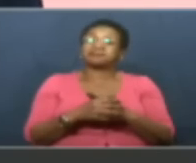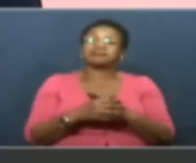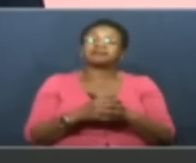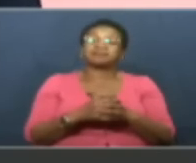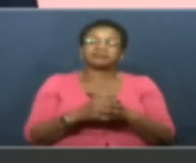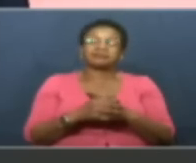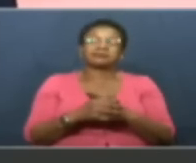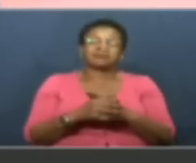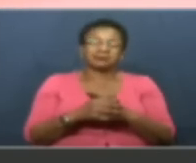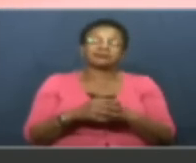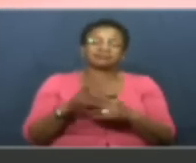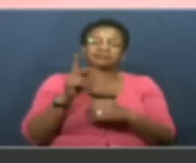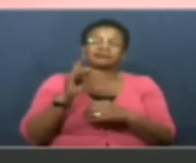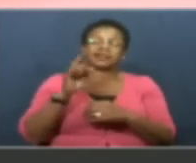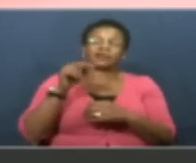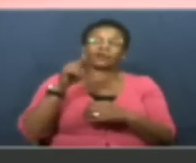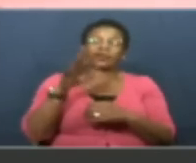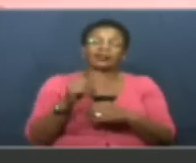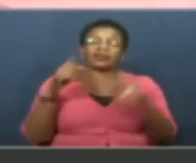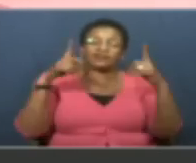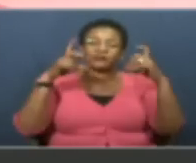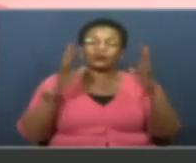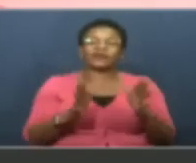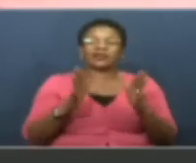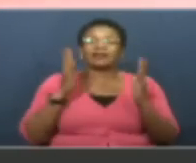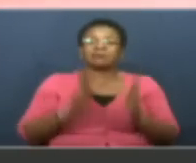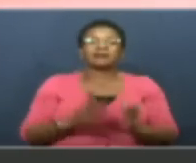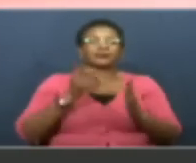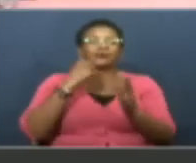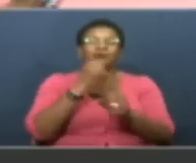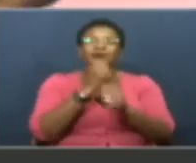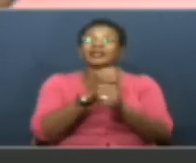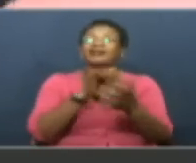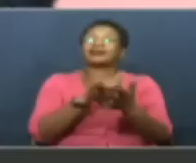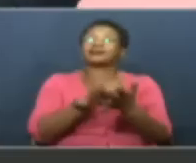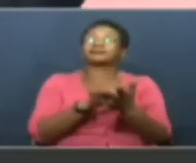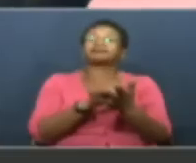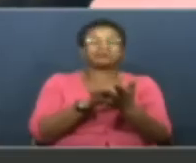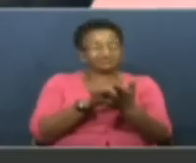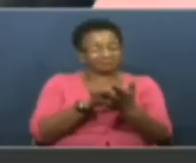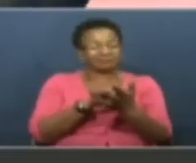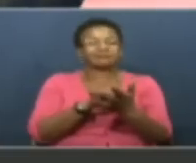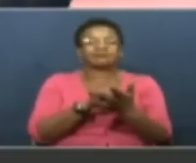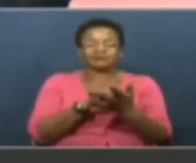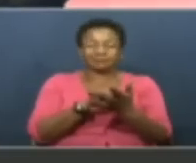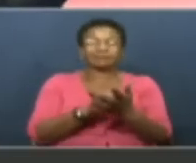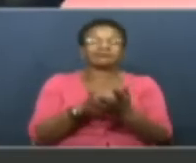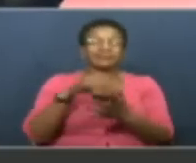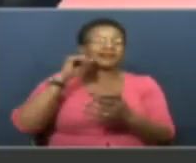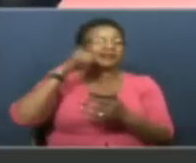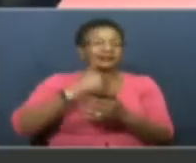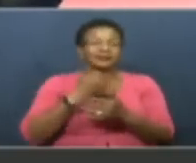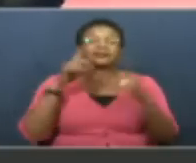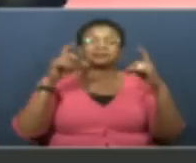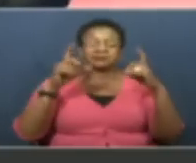Ian Kinuthia there, the photographer, the man behind that photo. So really, credit goes to him. Awesome picture. I know, and he said